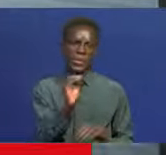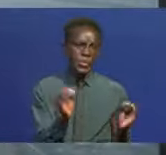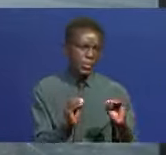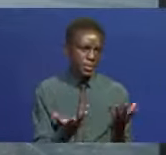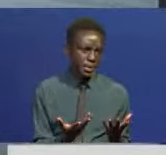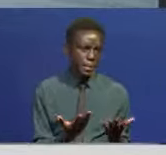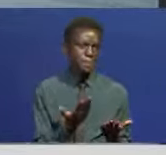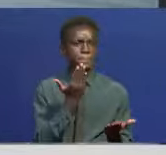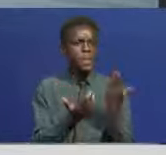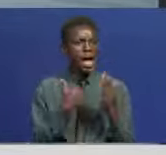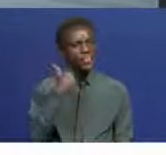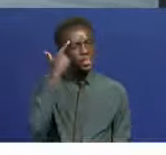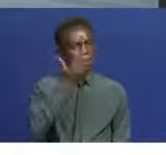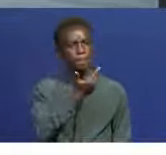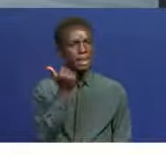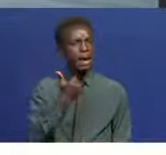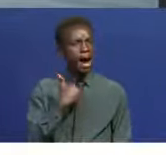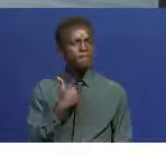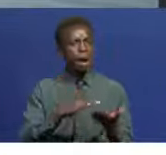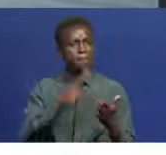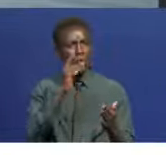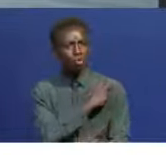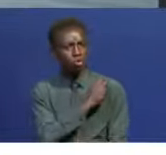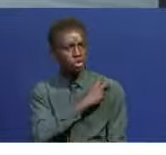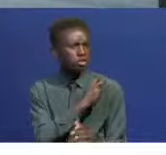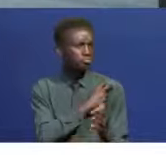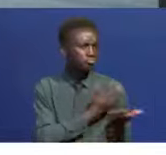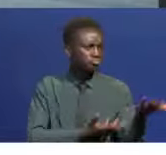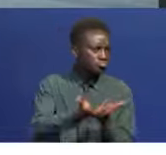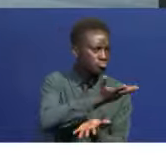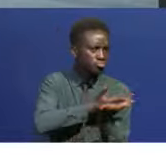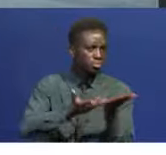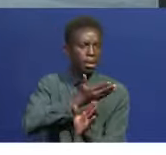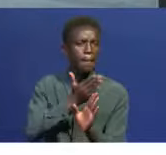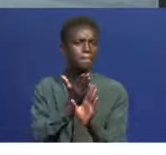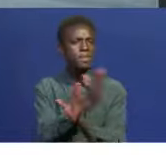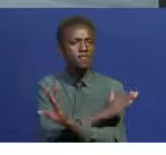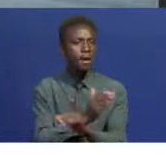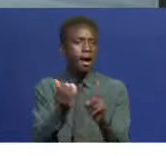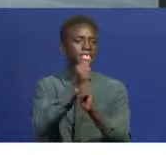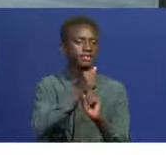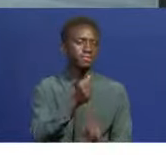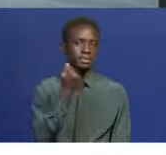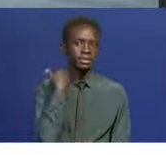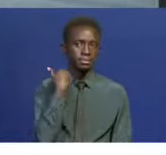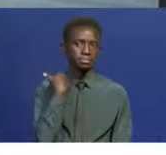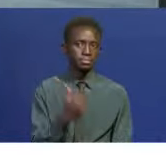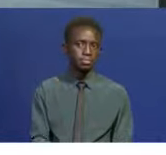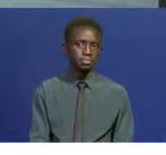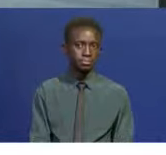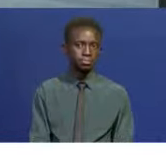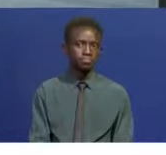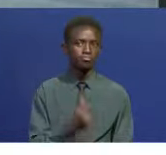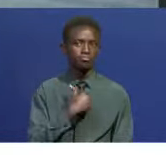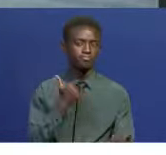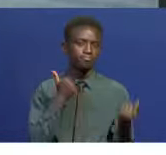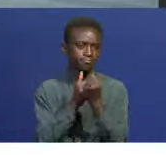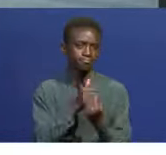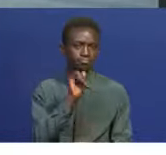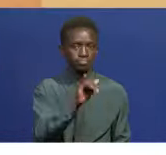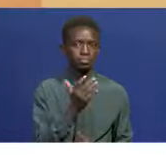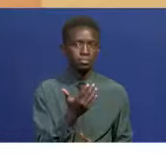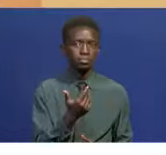before even we get to the welfare of the guards, before we get to the figures themselves. Totally support that. And I really love what everybody said here, to include